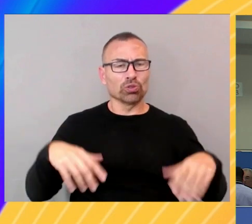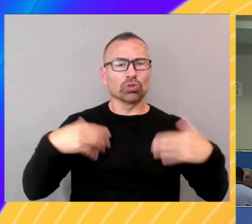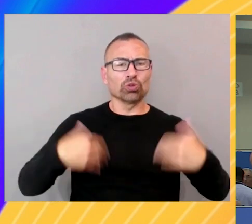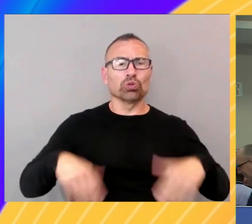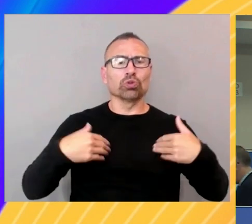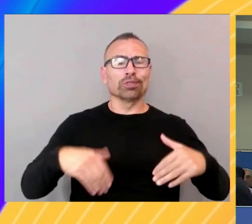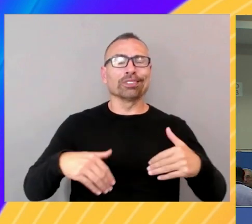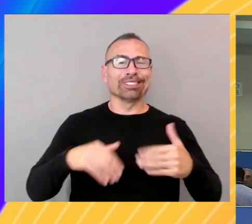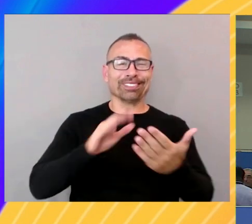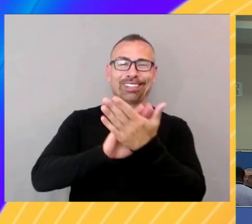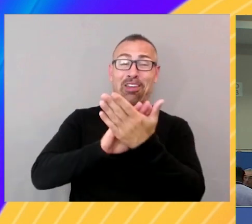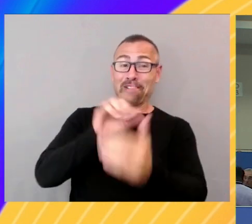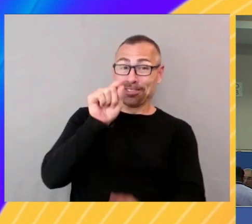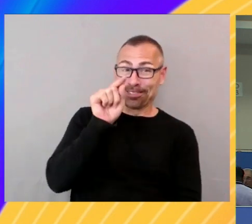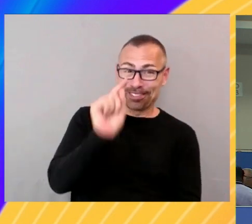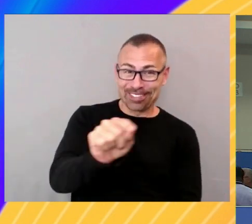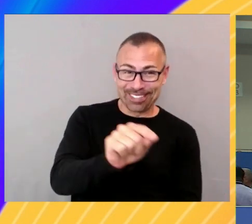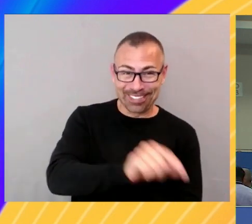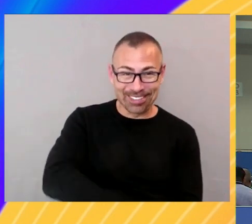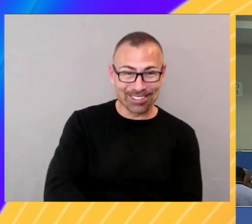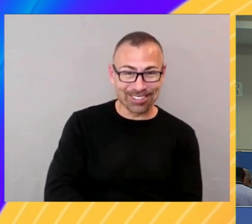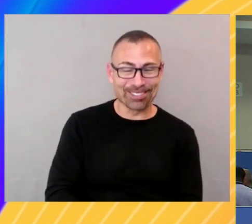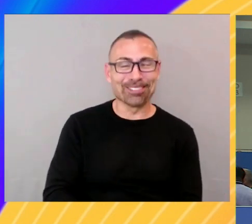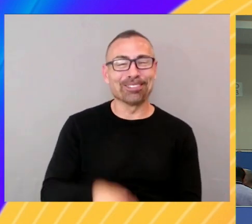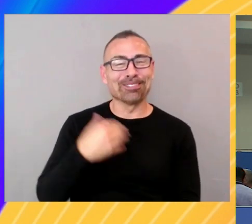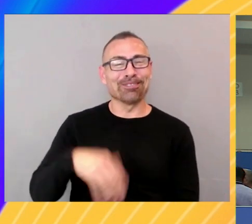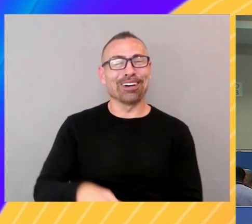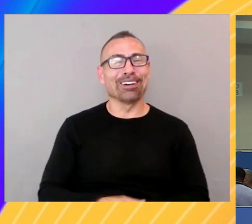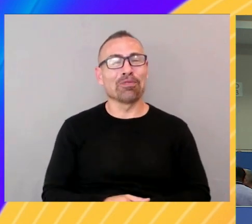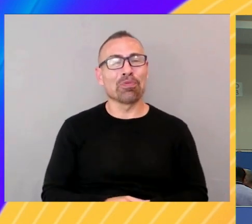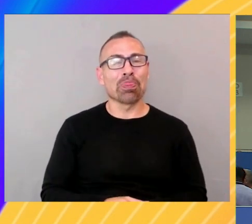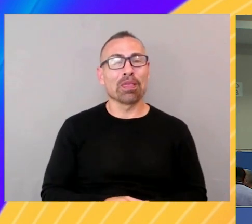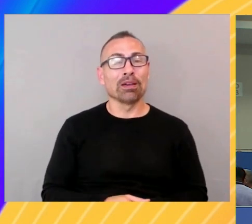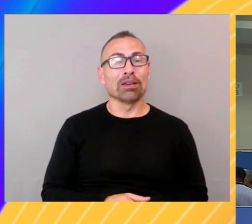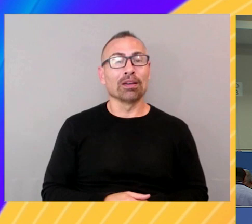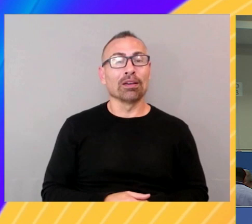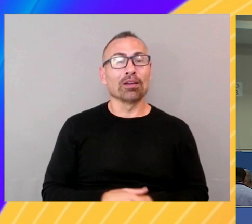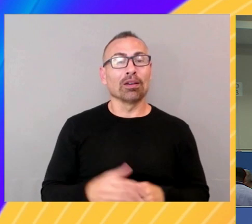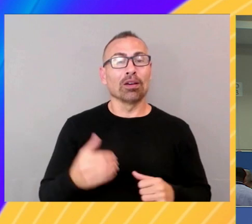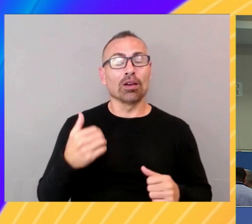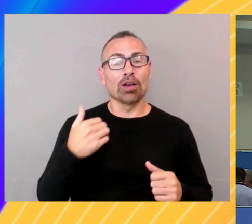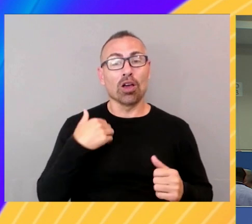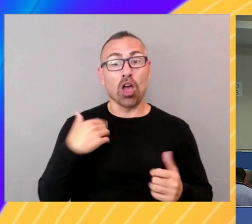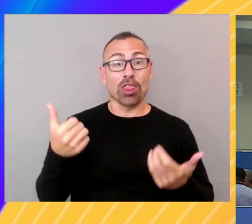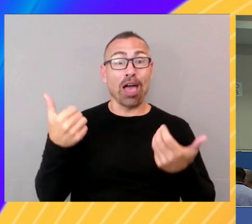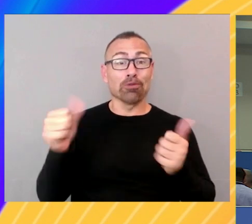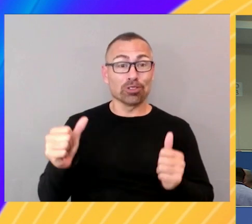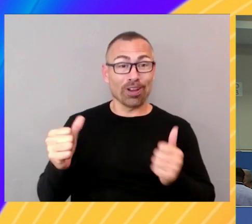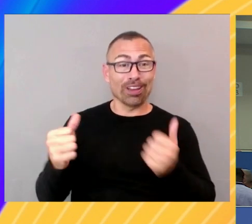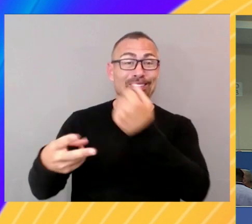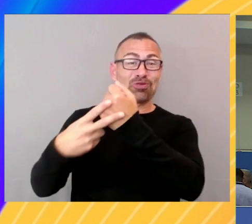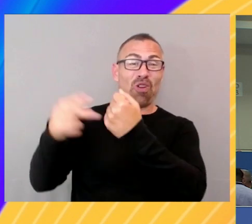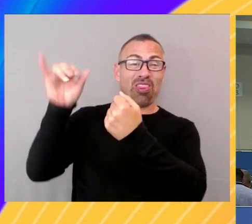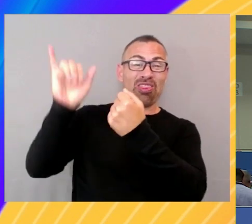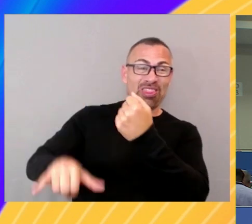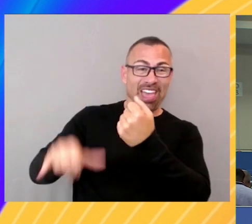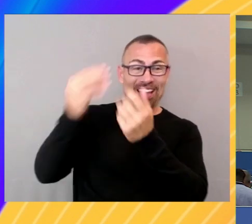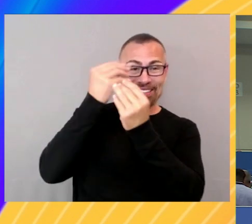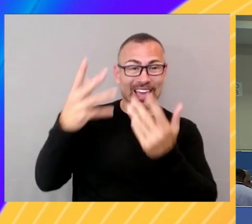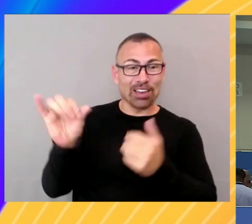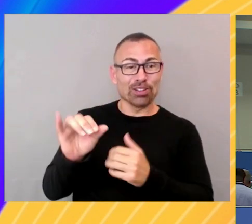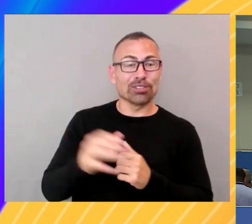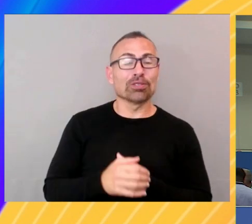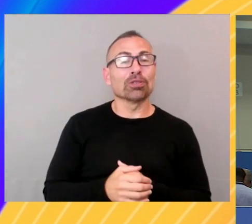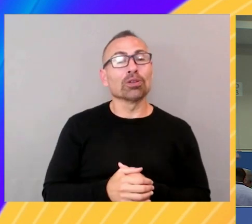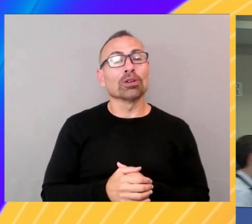That sounds time consuming. Yeah. And we also sponsor the storage of that data set. Well, that's super cool. Yeah, so these data are living in